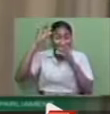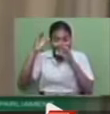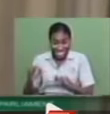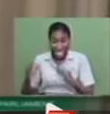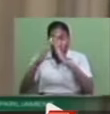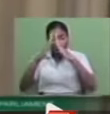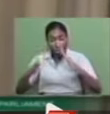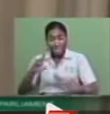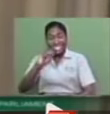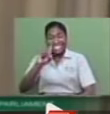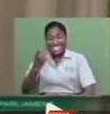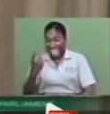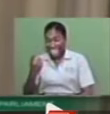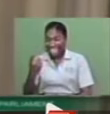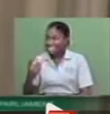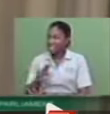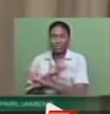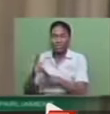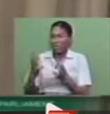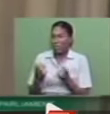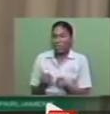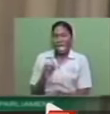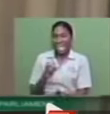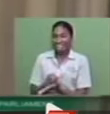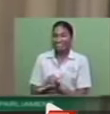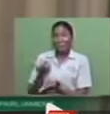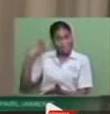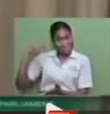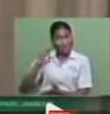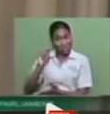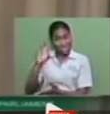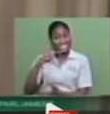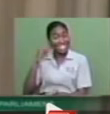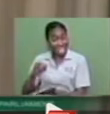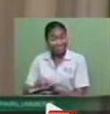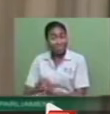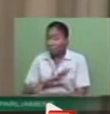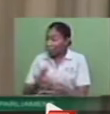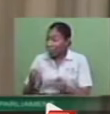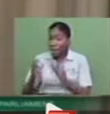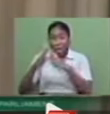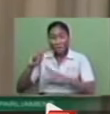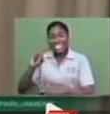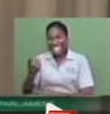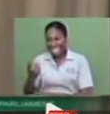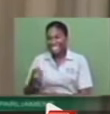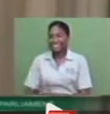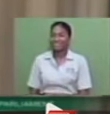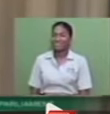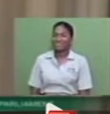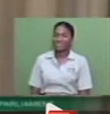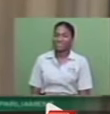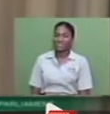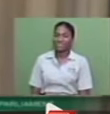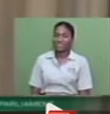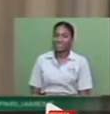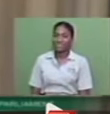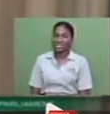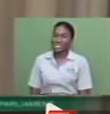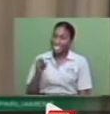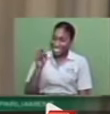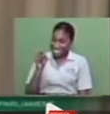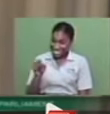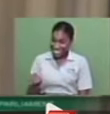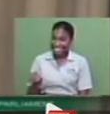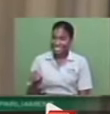of implementing the property tax and will seek to extend the amnesty if it is returned to power next month. This is according to